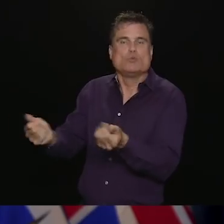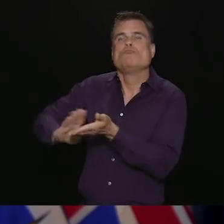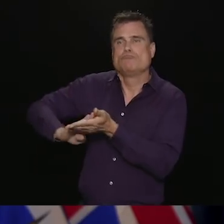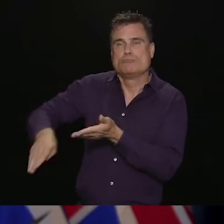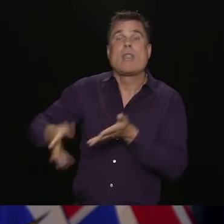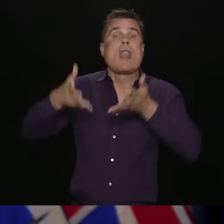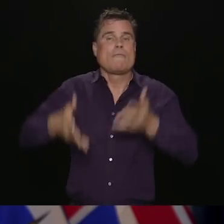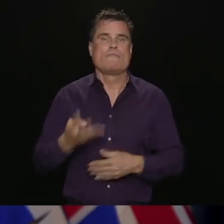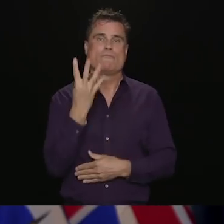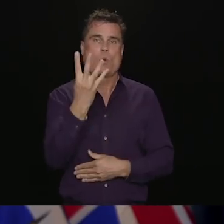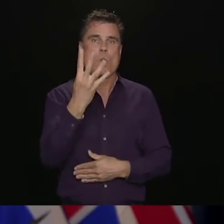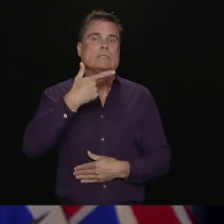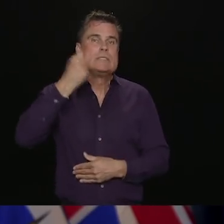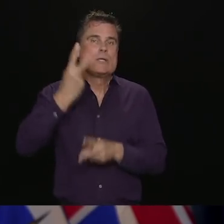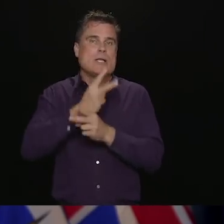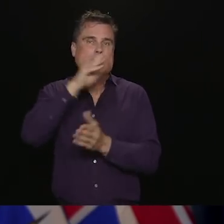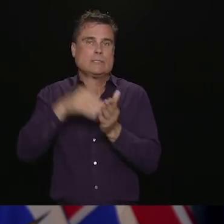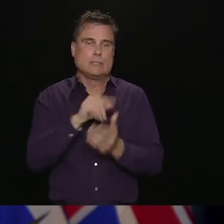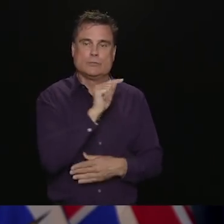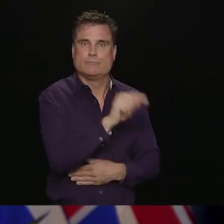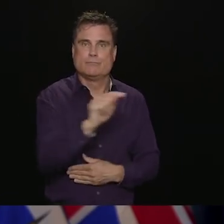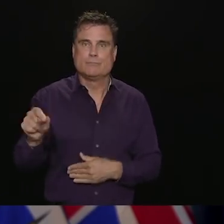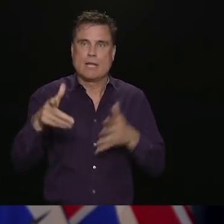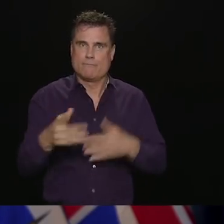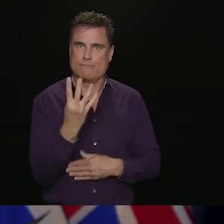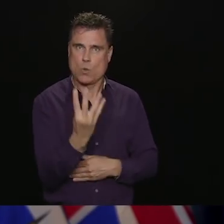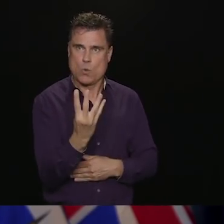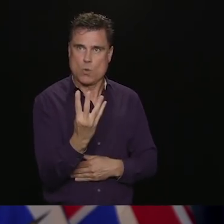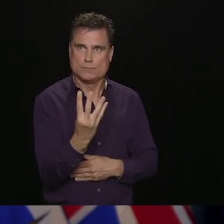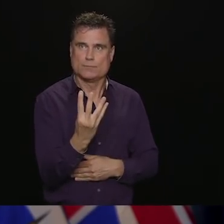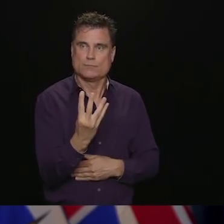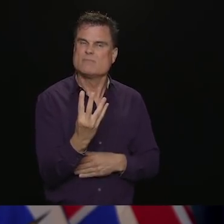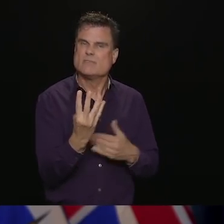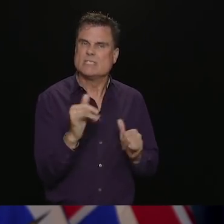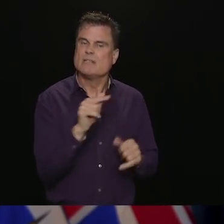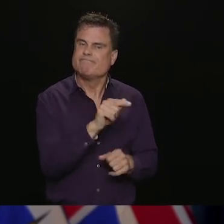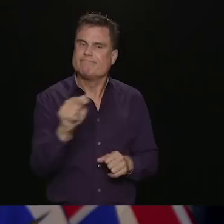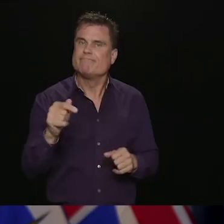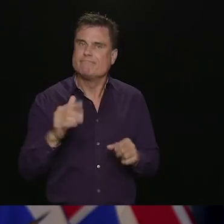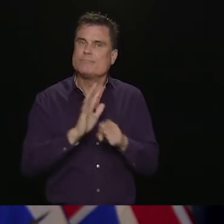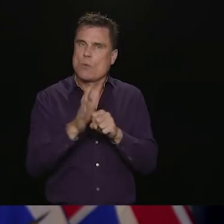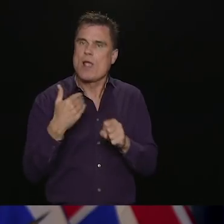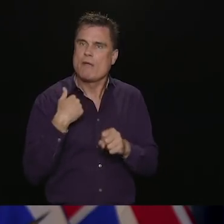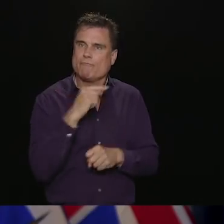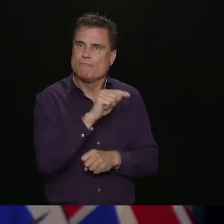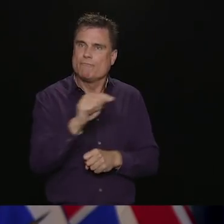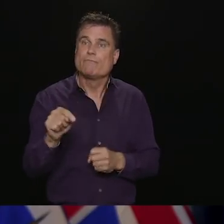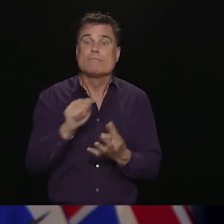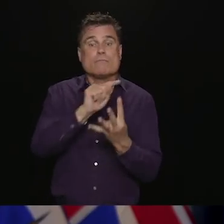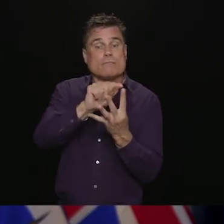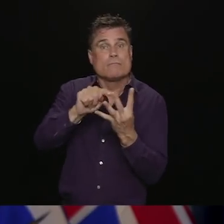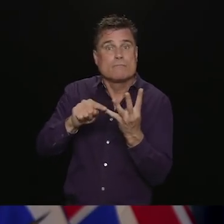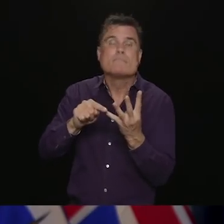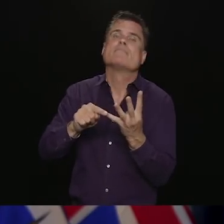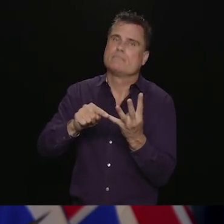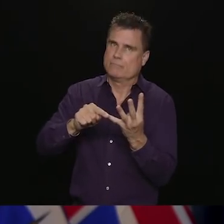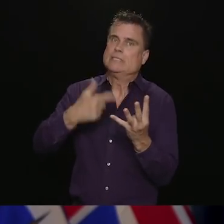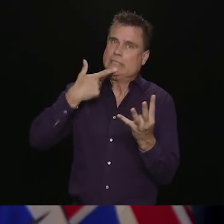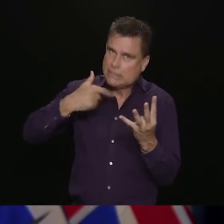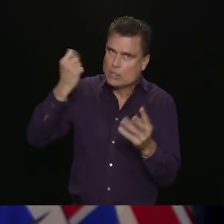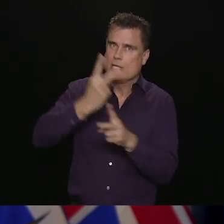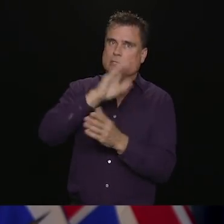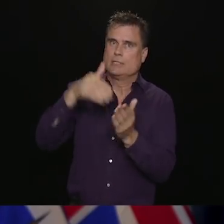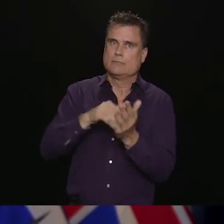4 active outbreaks in our healthcare system, all of them in long-term care. And we've had an increase of